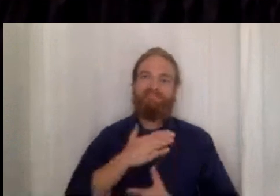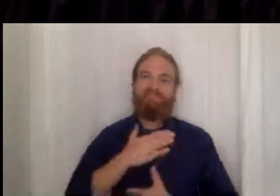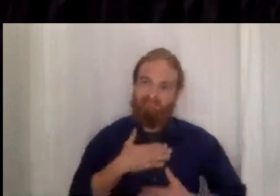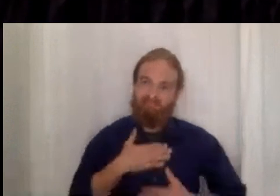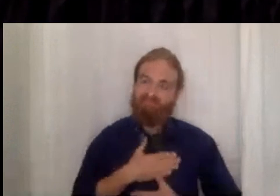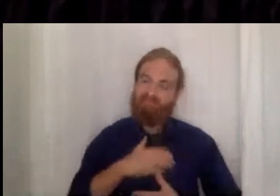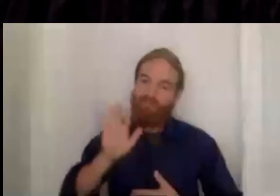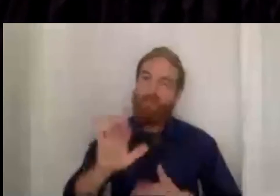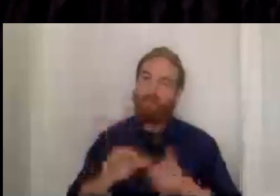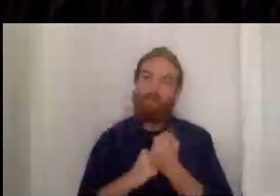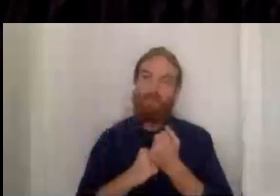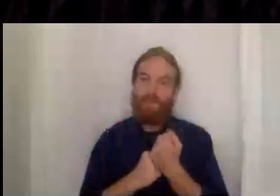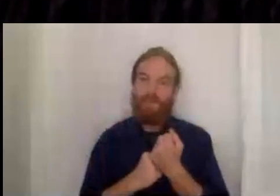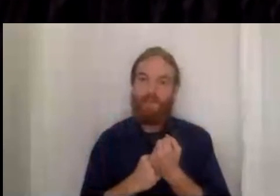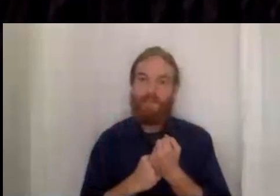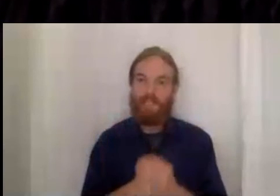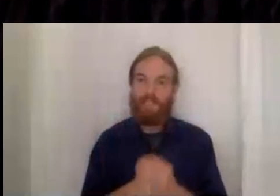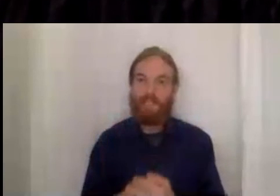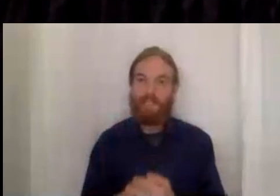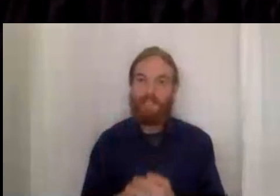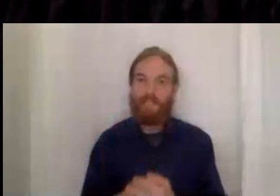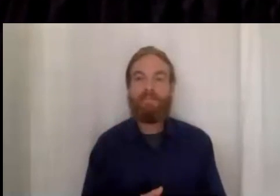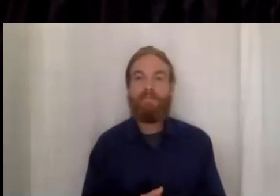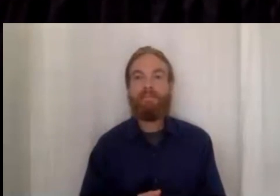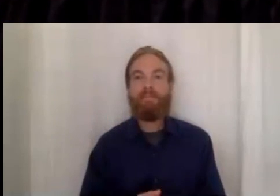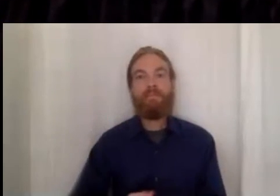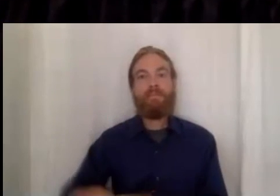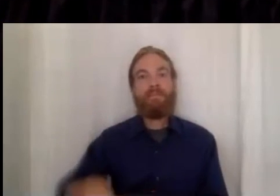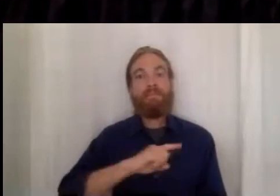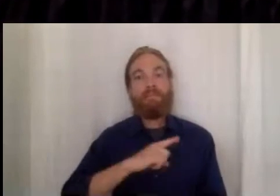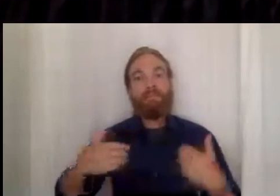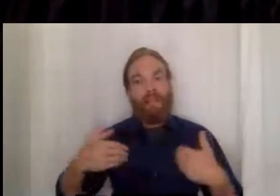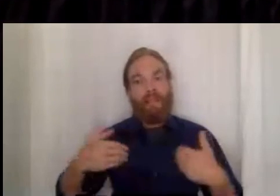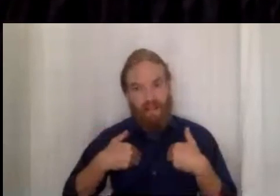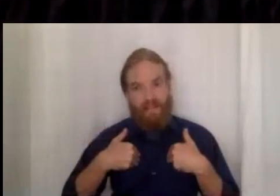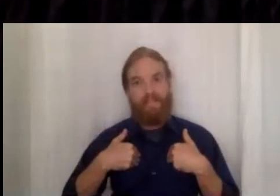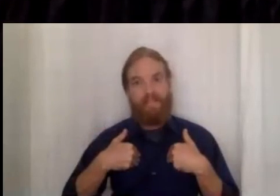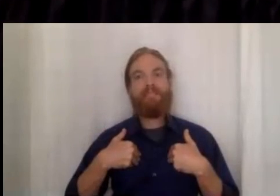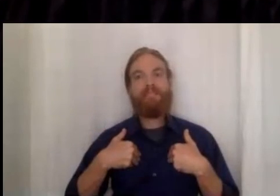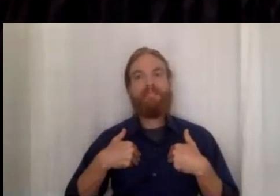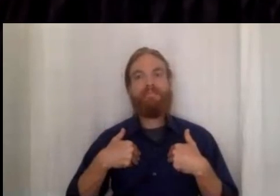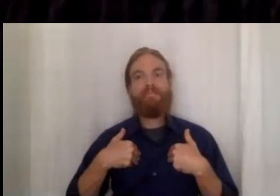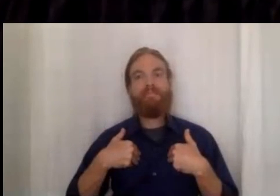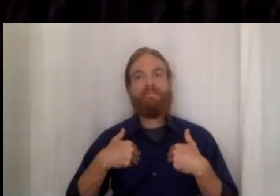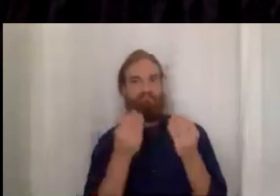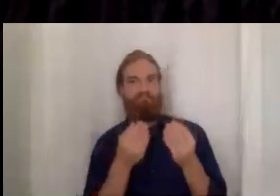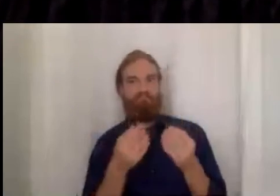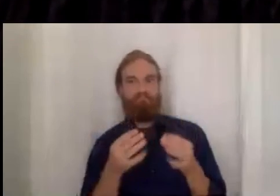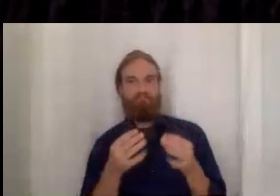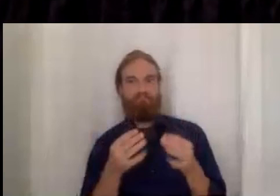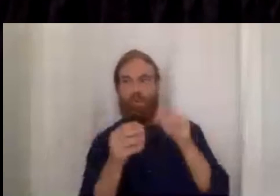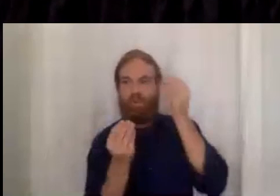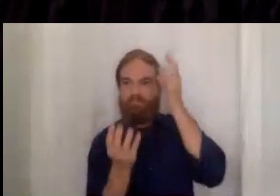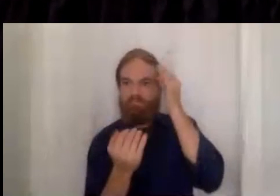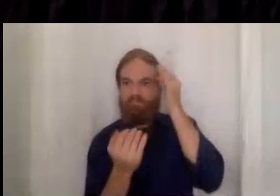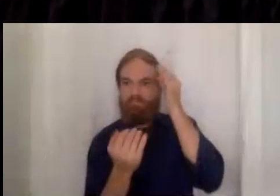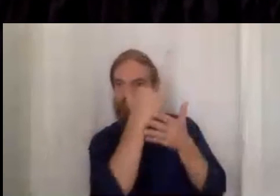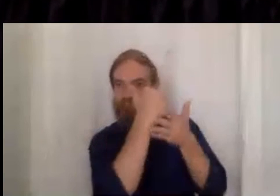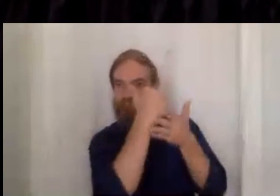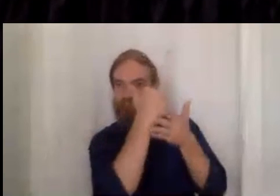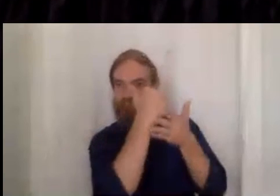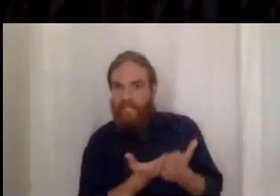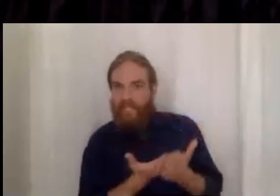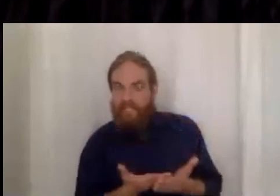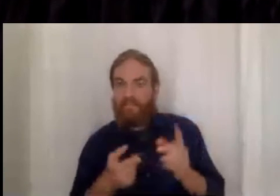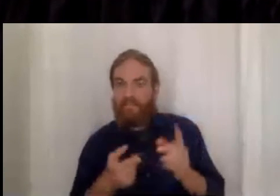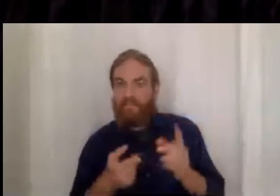in 2018 for 2019. There's no way we could have mounted the response without the additional critical funding with the